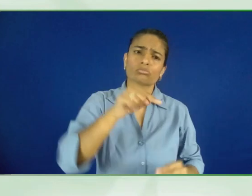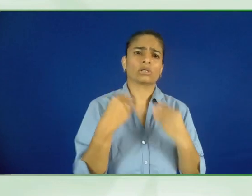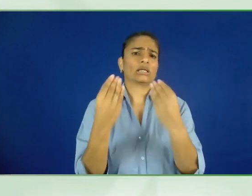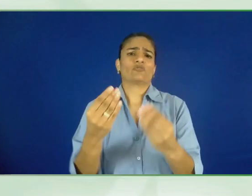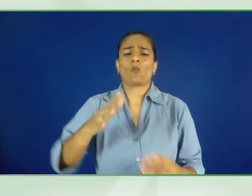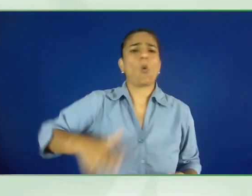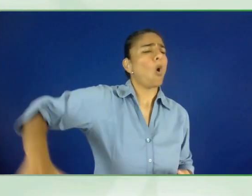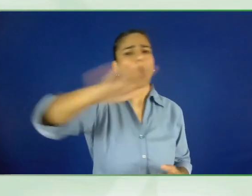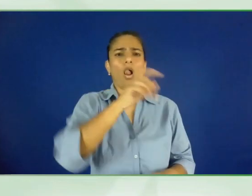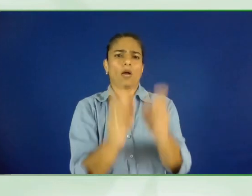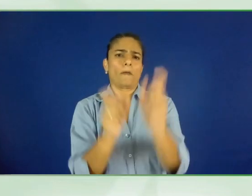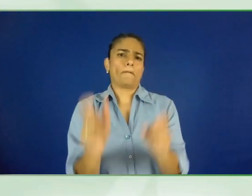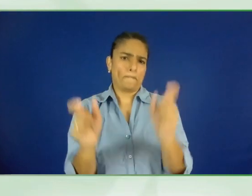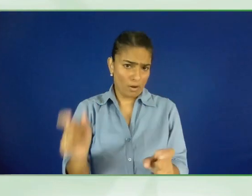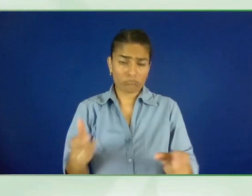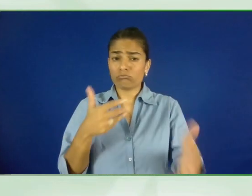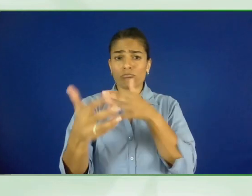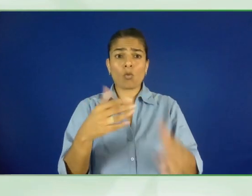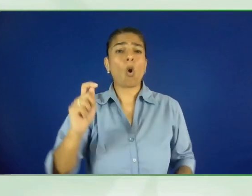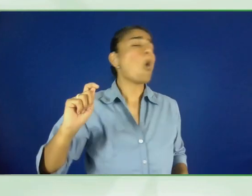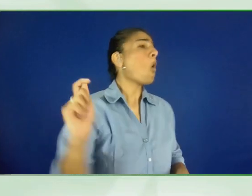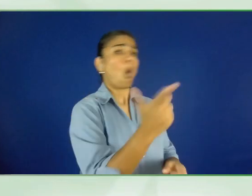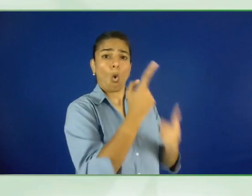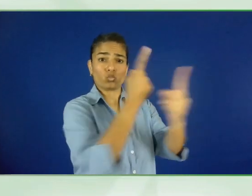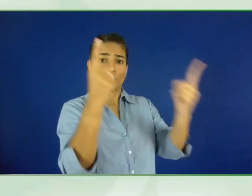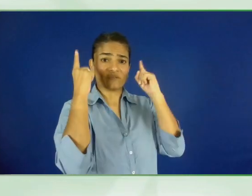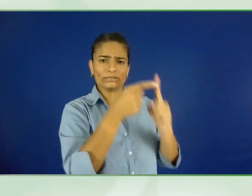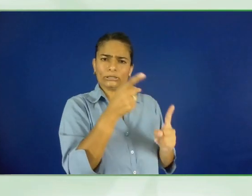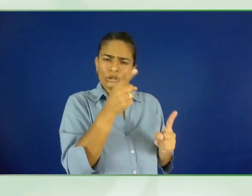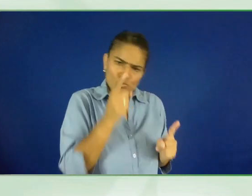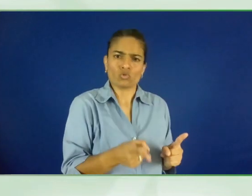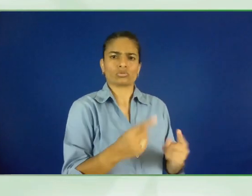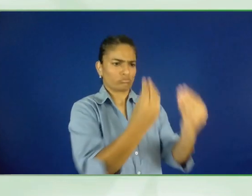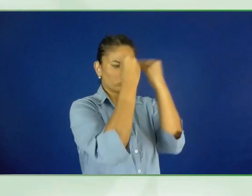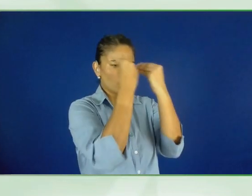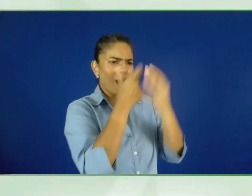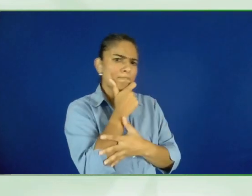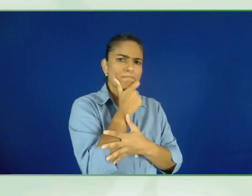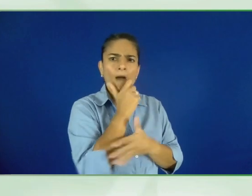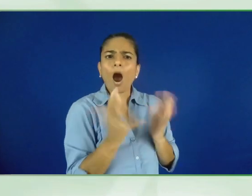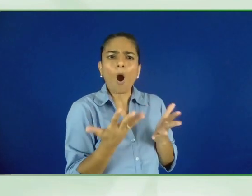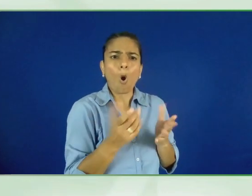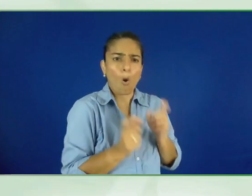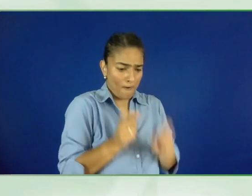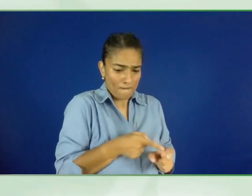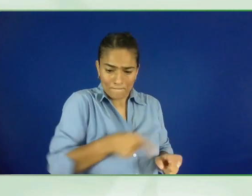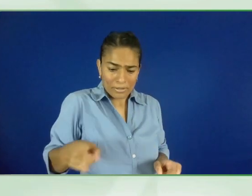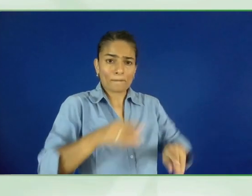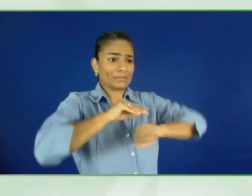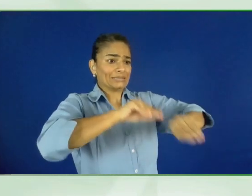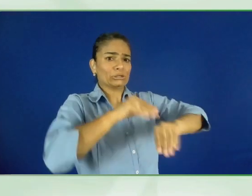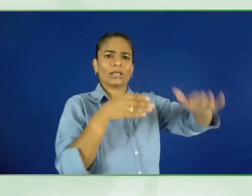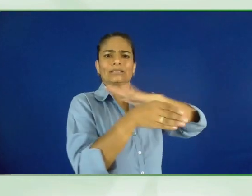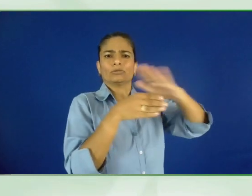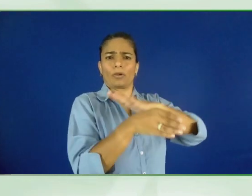university teachers should receive training on how to make teaching accessible for students with disabilities.